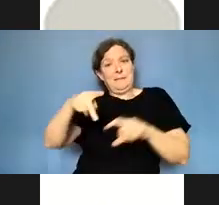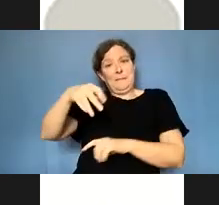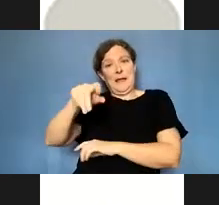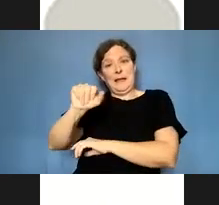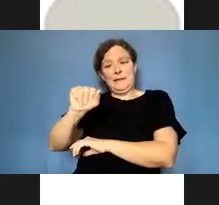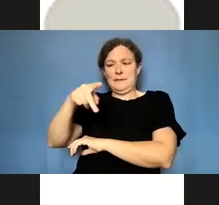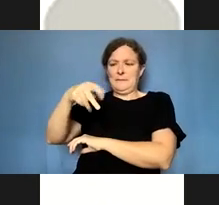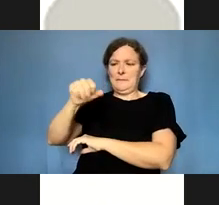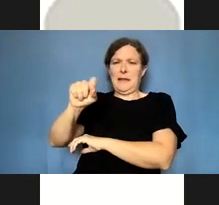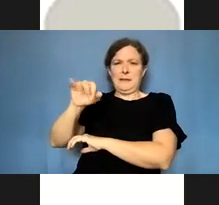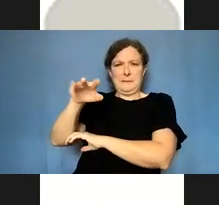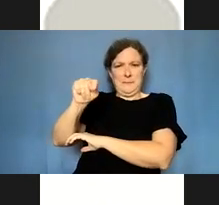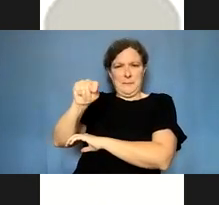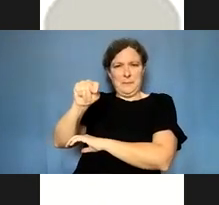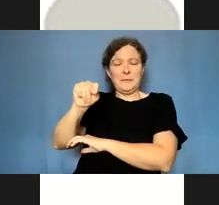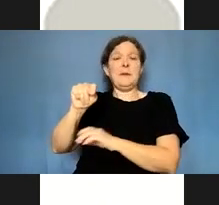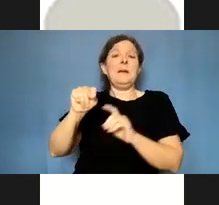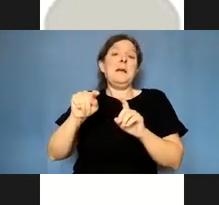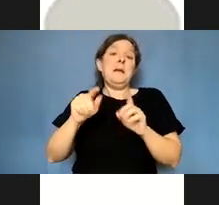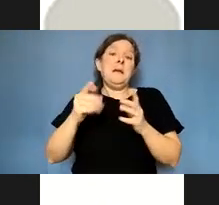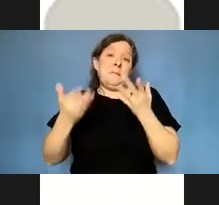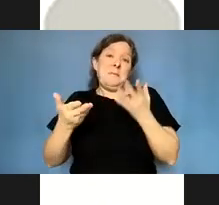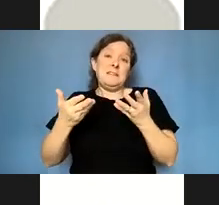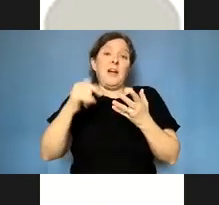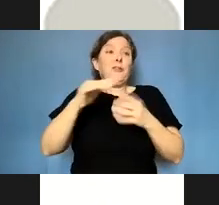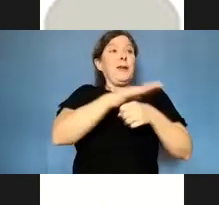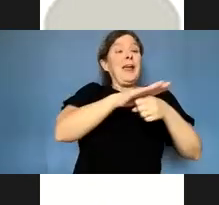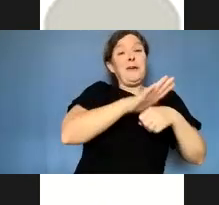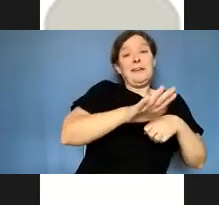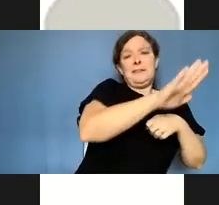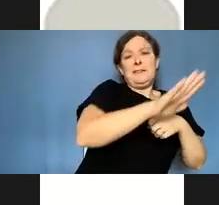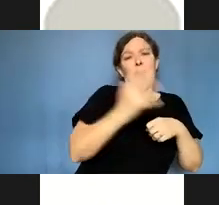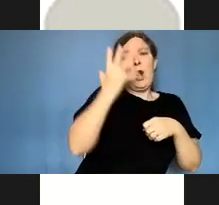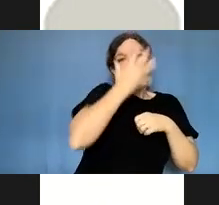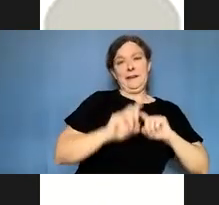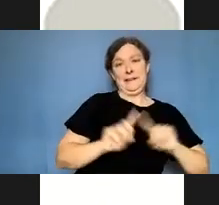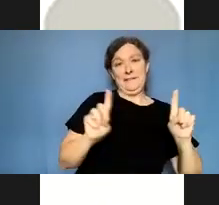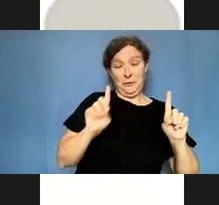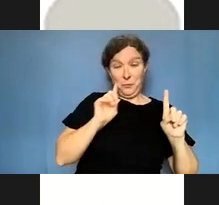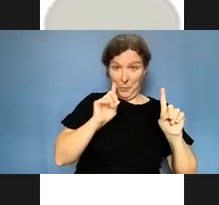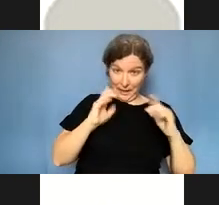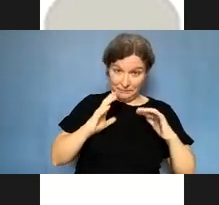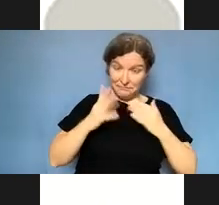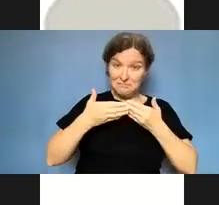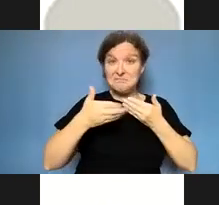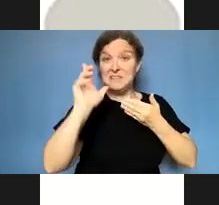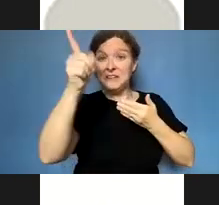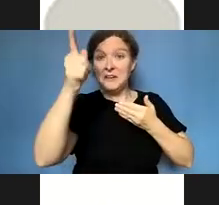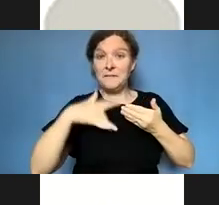or receipts from other areas will have a different look to them. Will that change so that there is a continuity across the